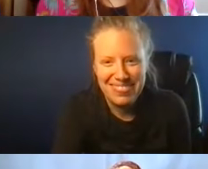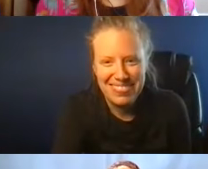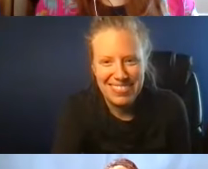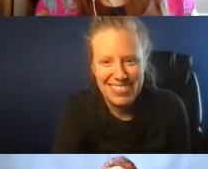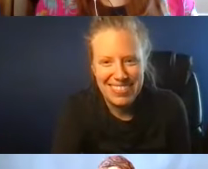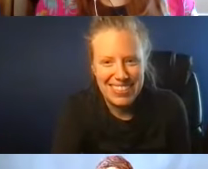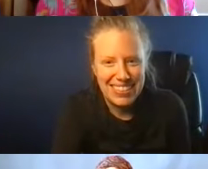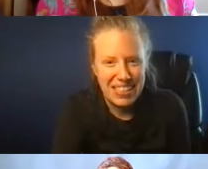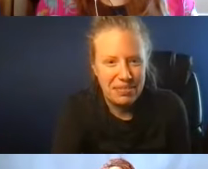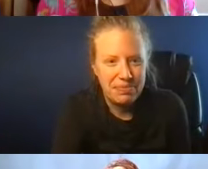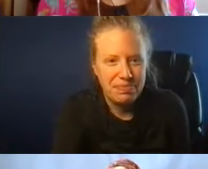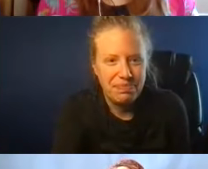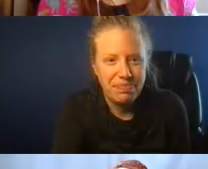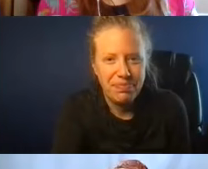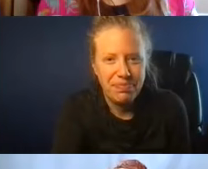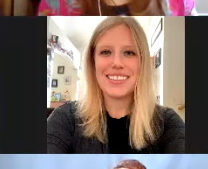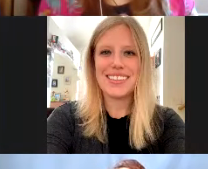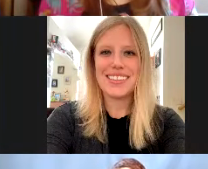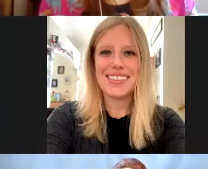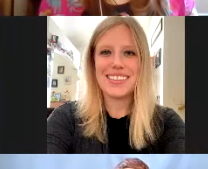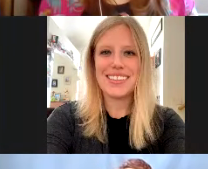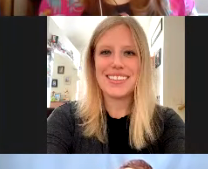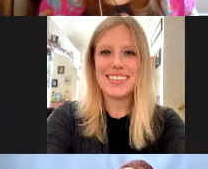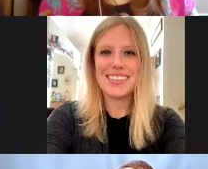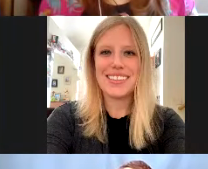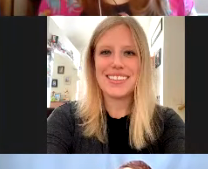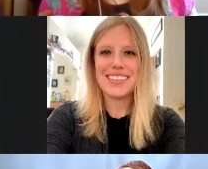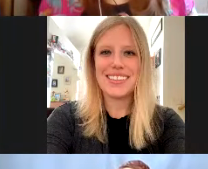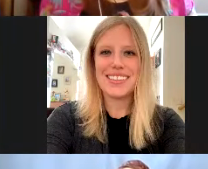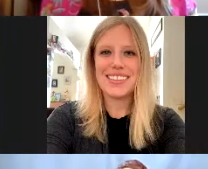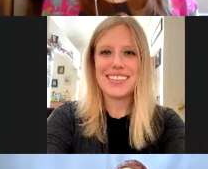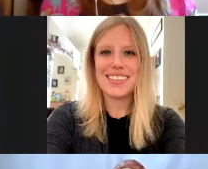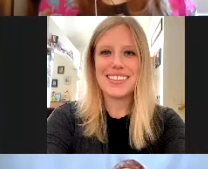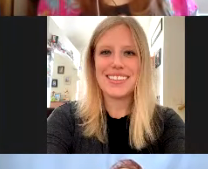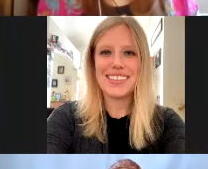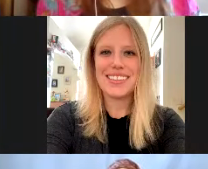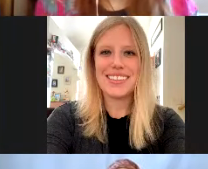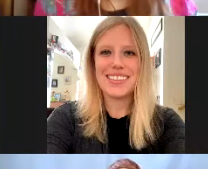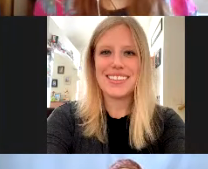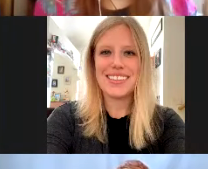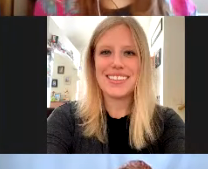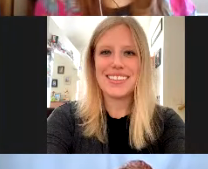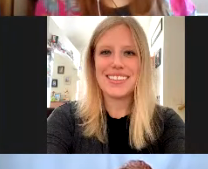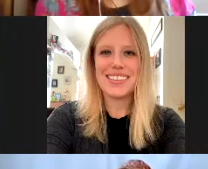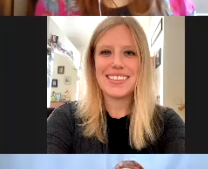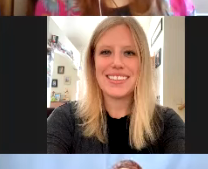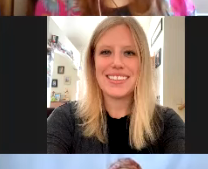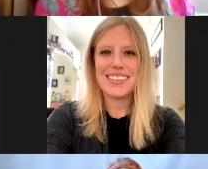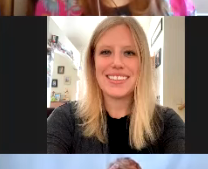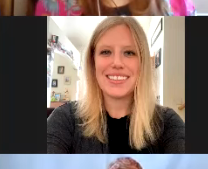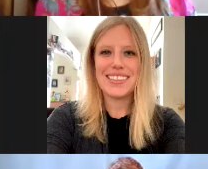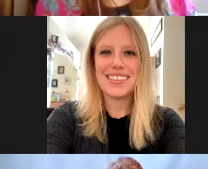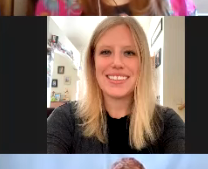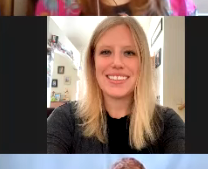All right, so why is holistic safety important? For survivors, I mean, sometimes when we're working with the